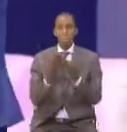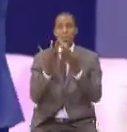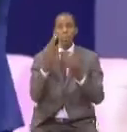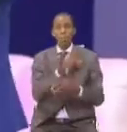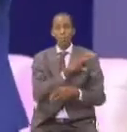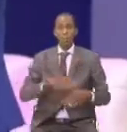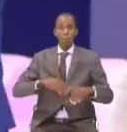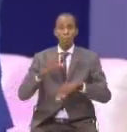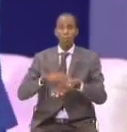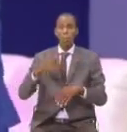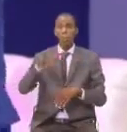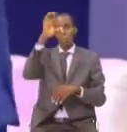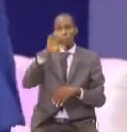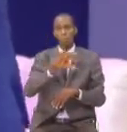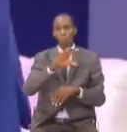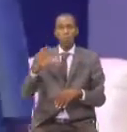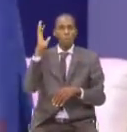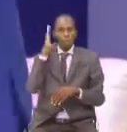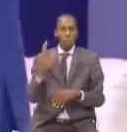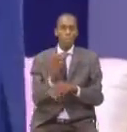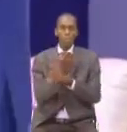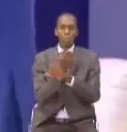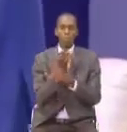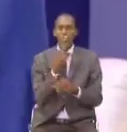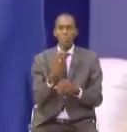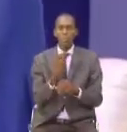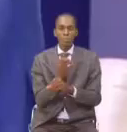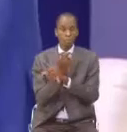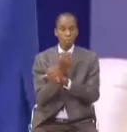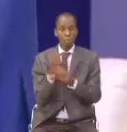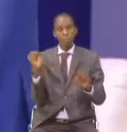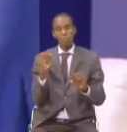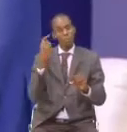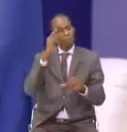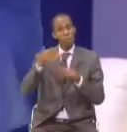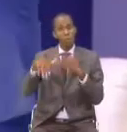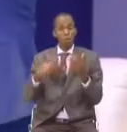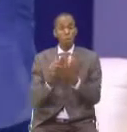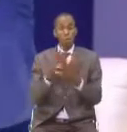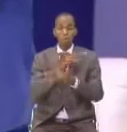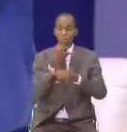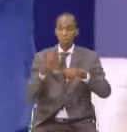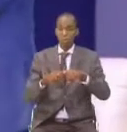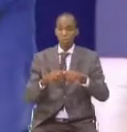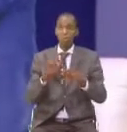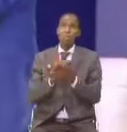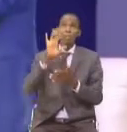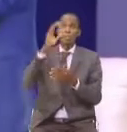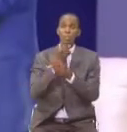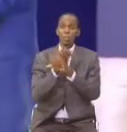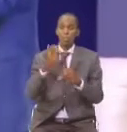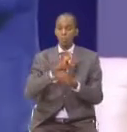will atone for the sins of all nations, that thy saving health, thy salvation